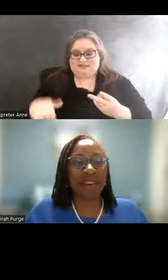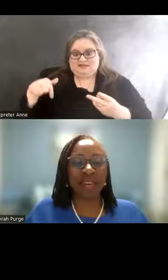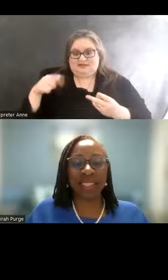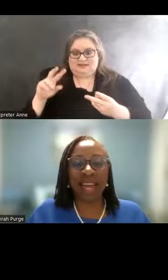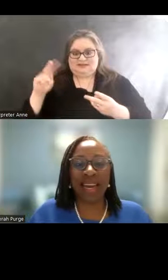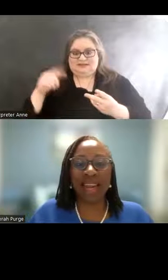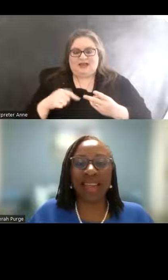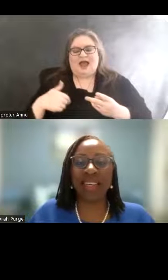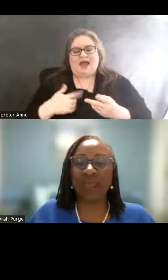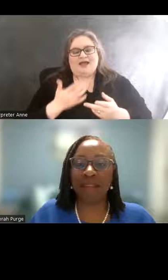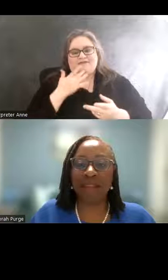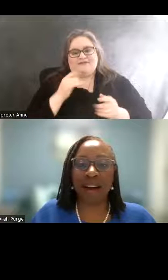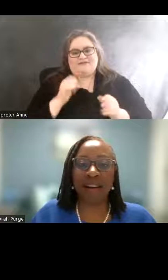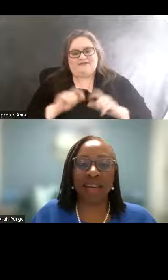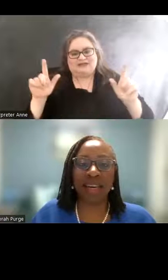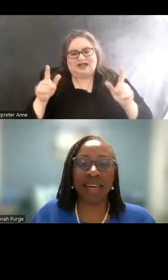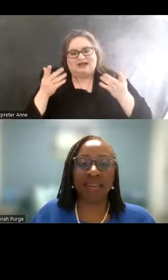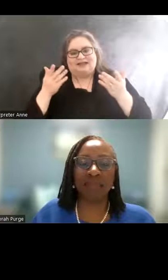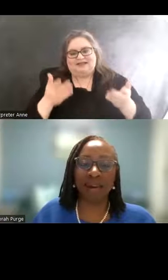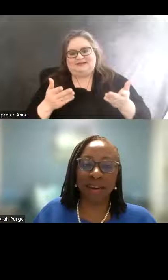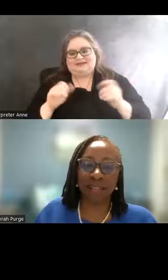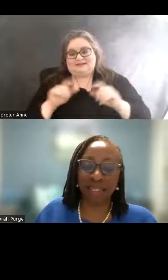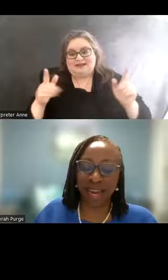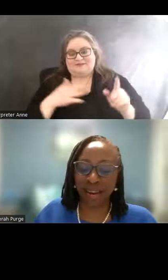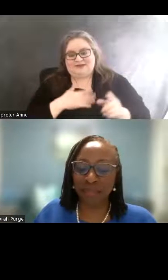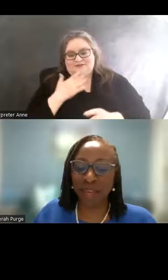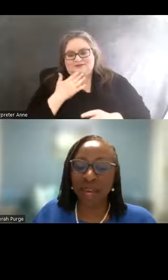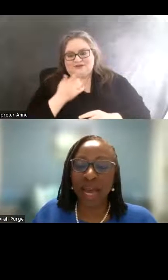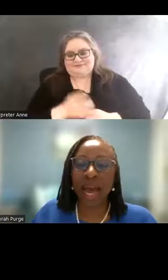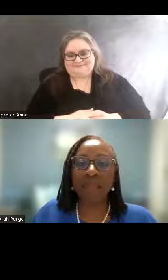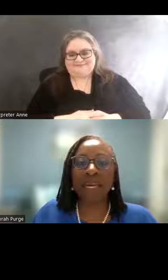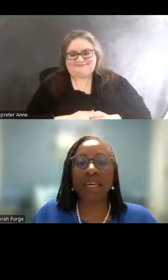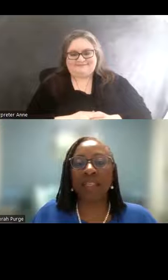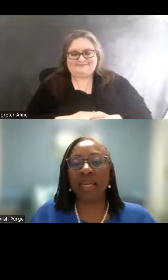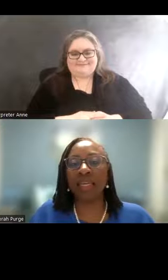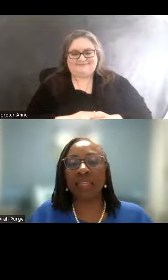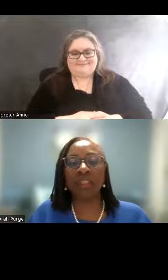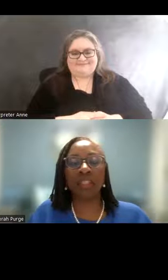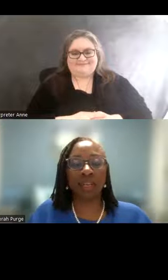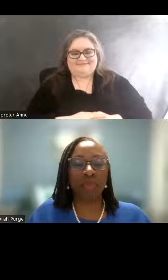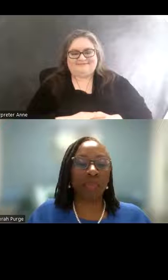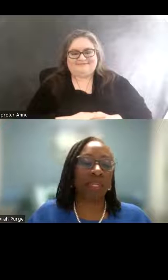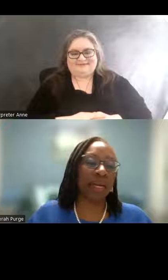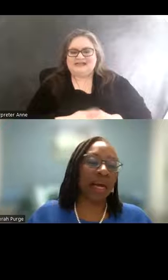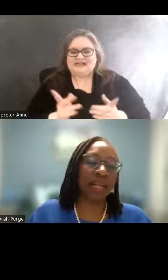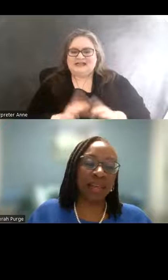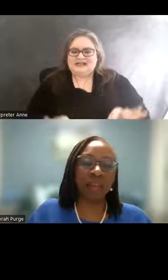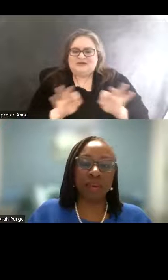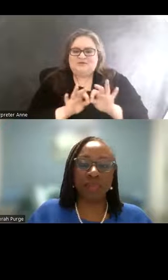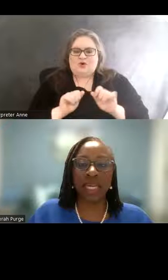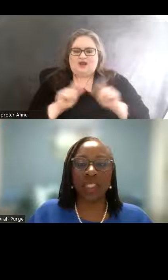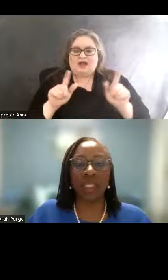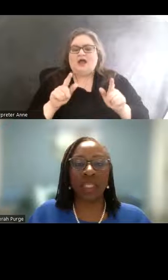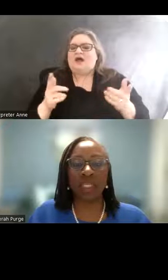a favorite slide. And this by far is my favorite slide because I think it's such an important slide. Not that the